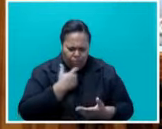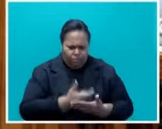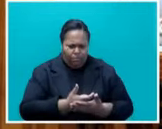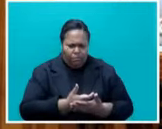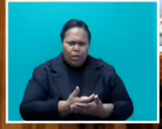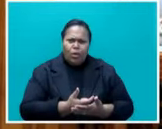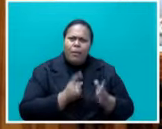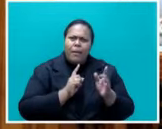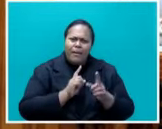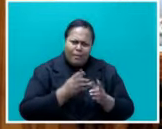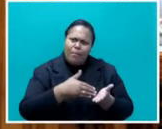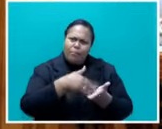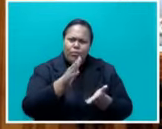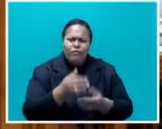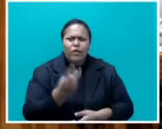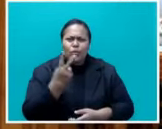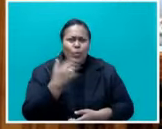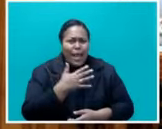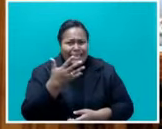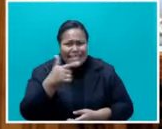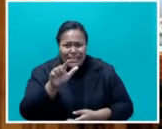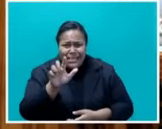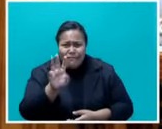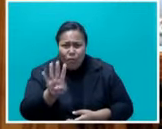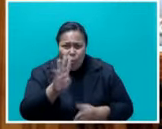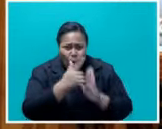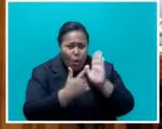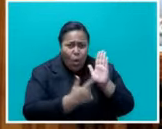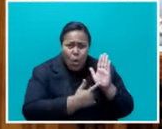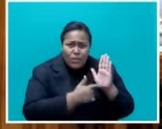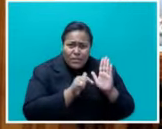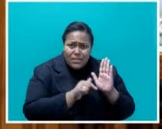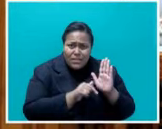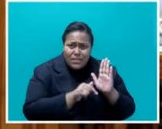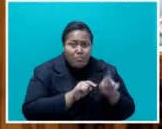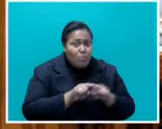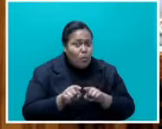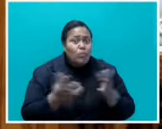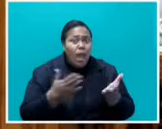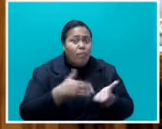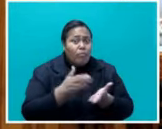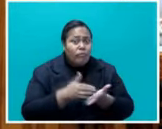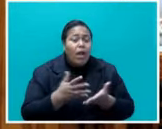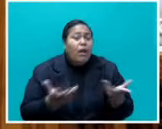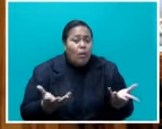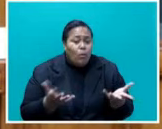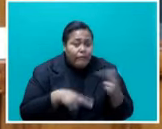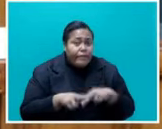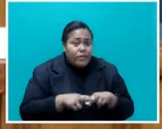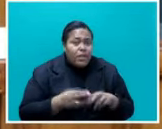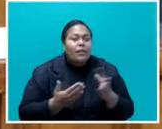274 laws, Honourable Speaker, the vast majority came through this way. And somebody